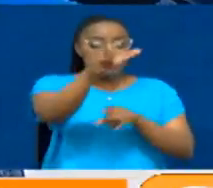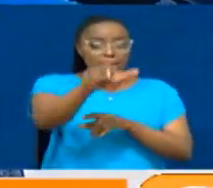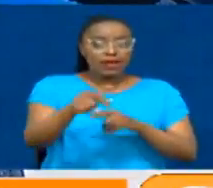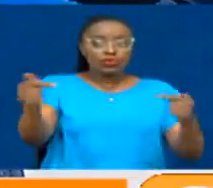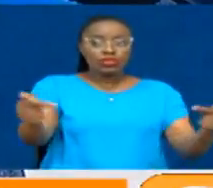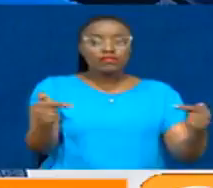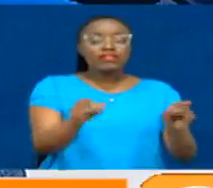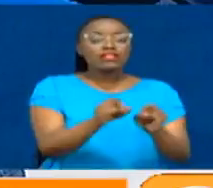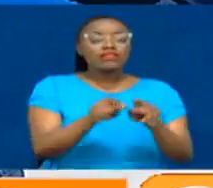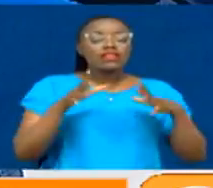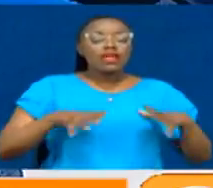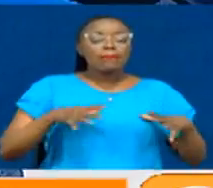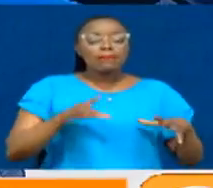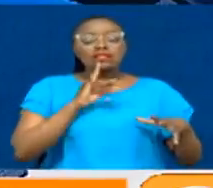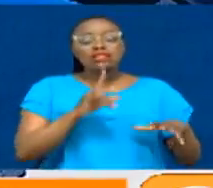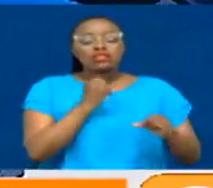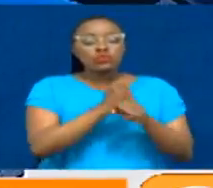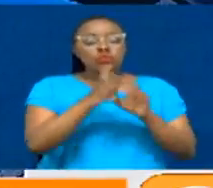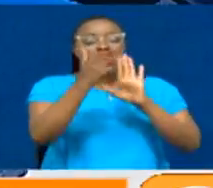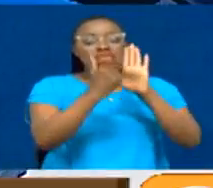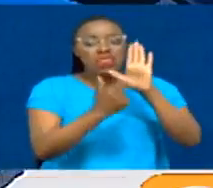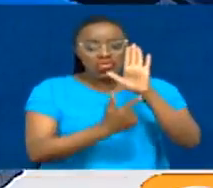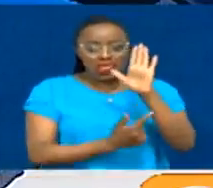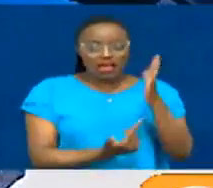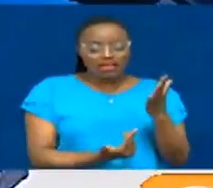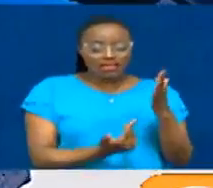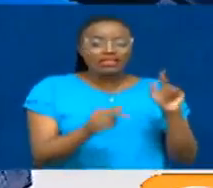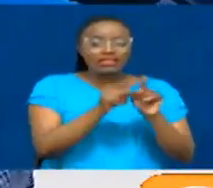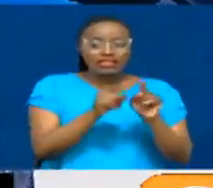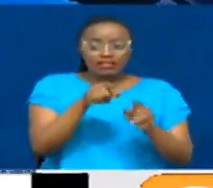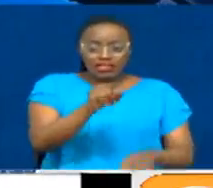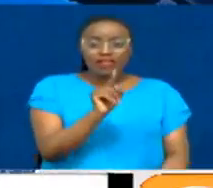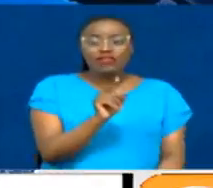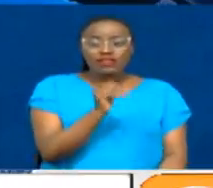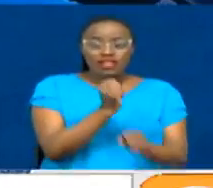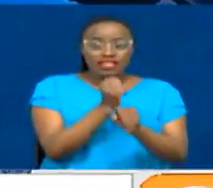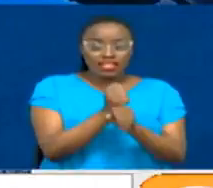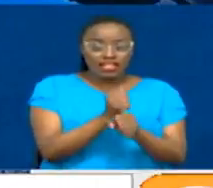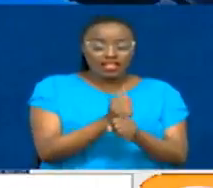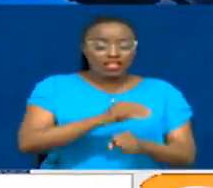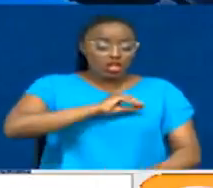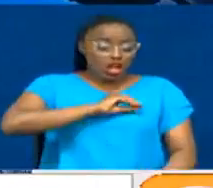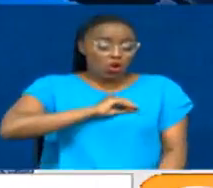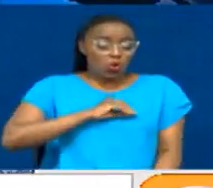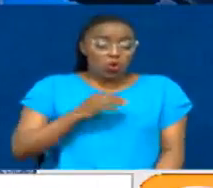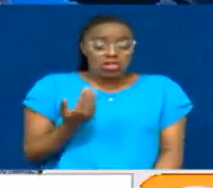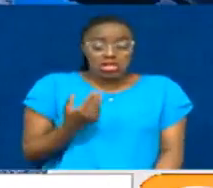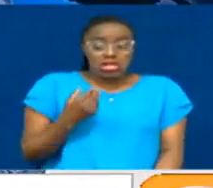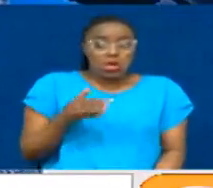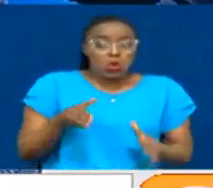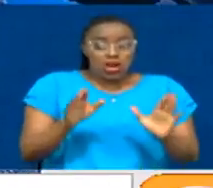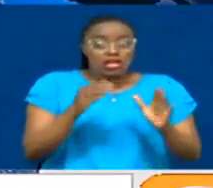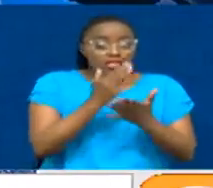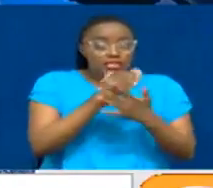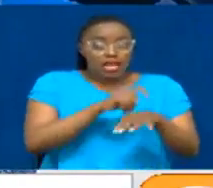is the same person who tells his people to stand down. And that's why apologies are important. And he did it in his own volition. You know, usually they come